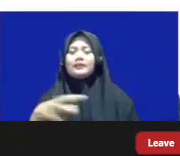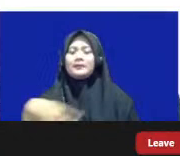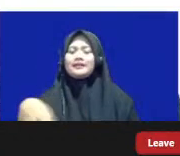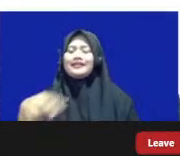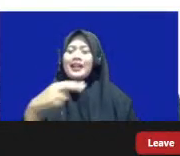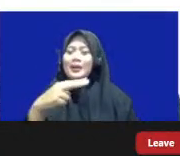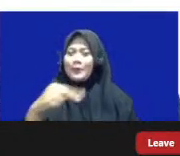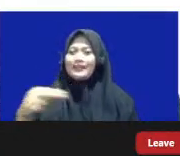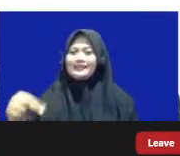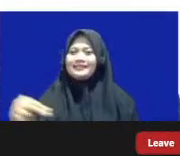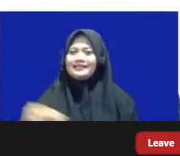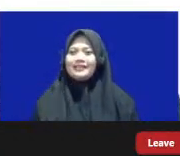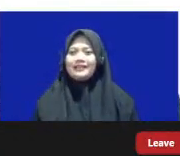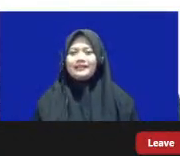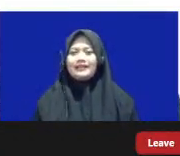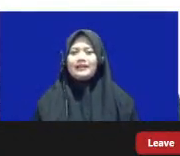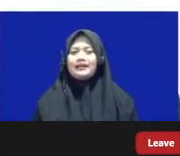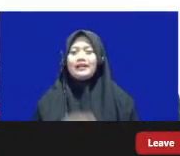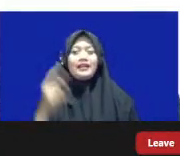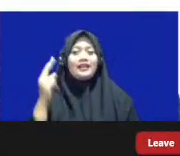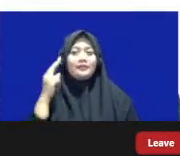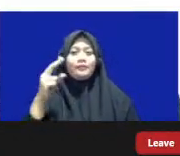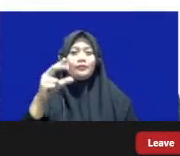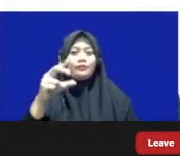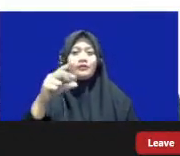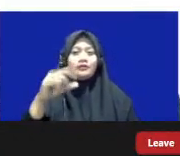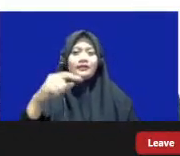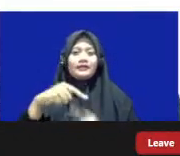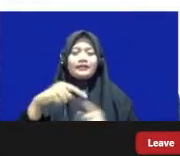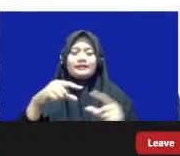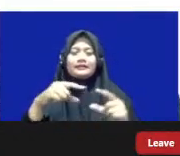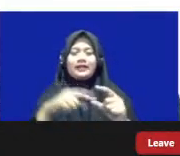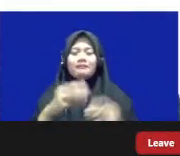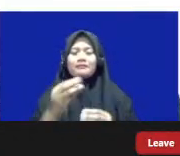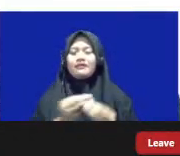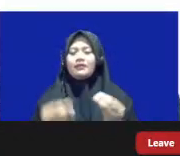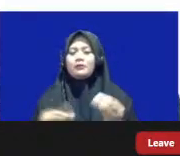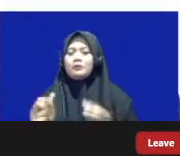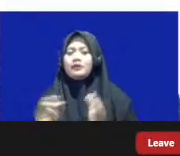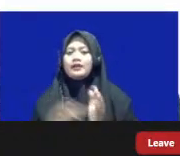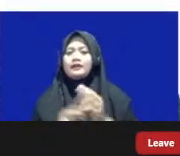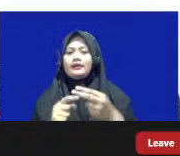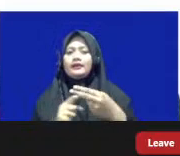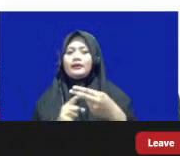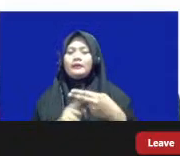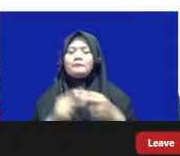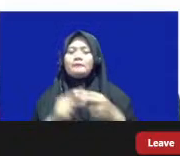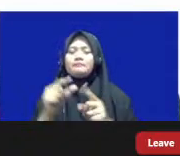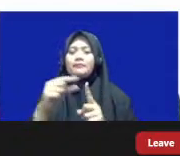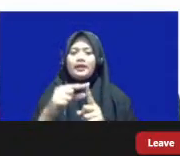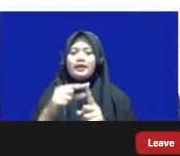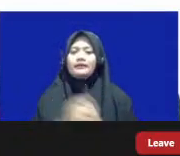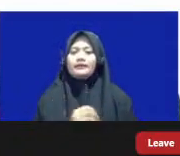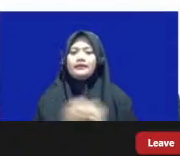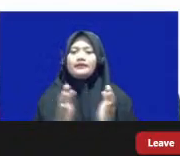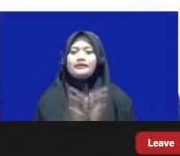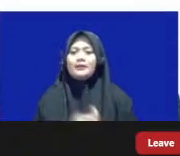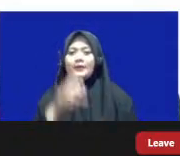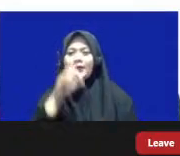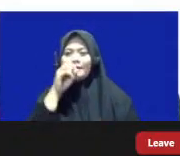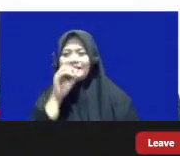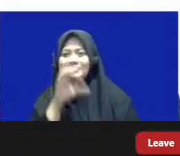WFP representative. Distinguished guest from the governments of Indonesia and the government